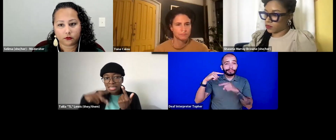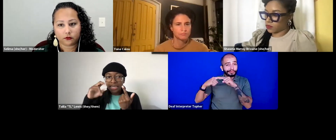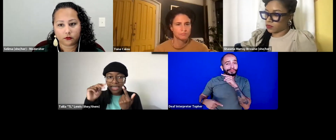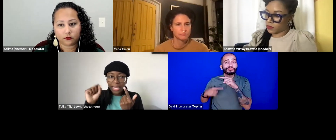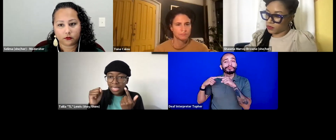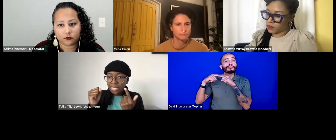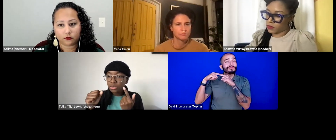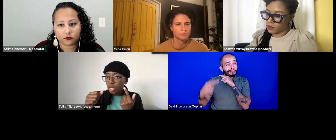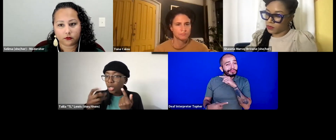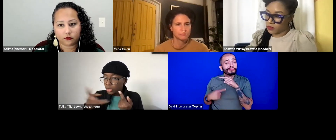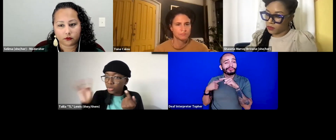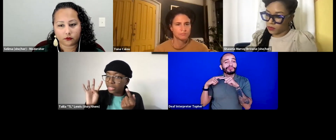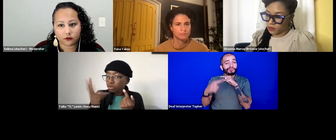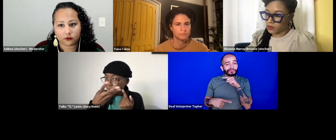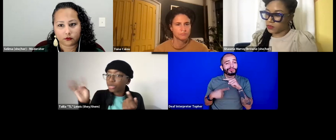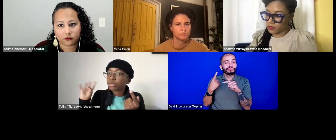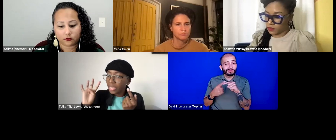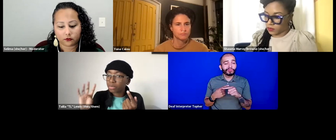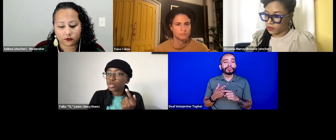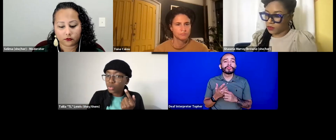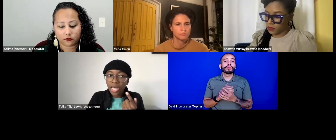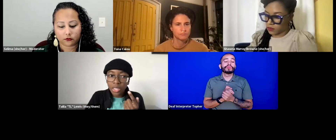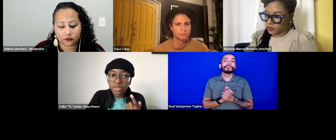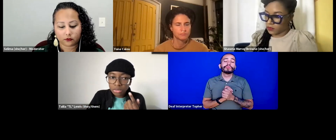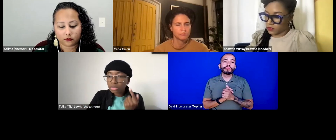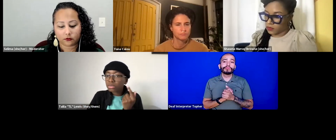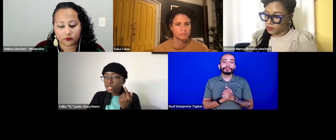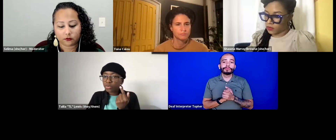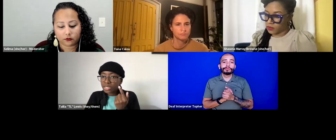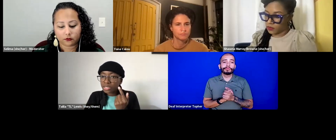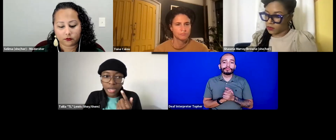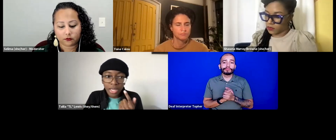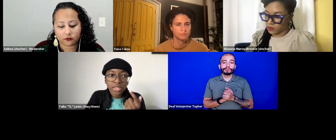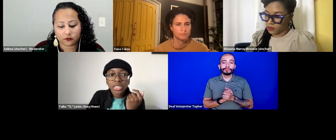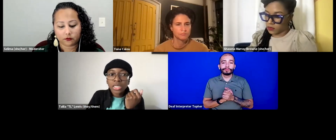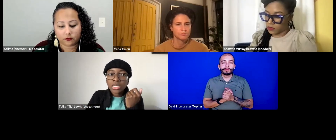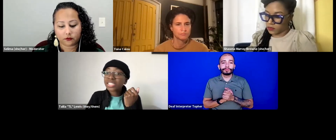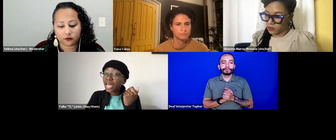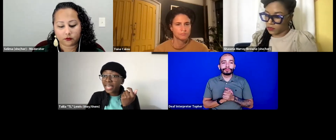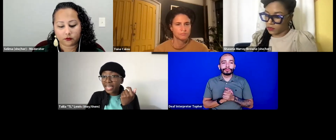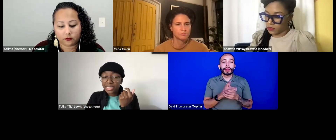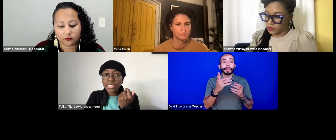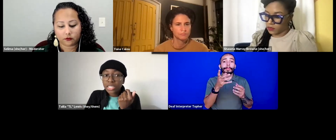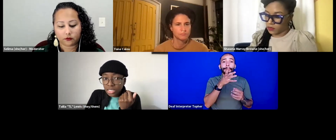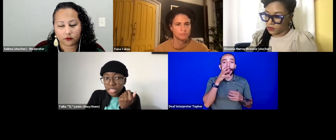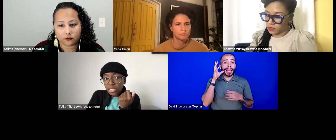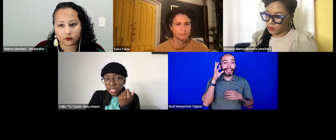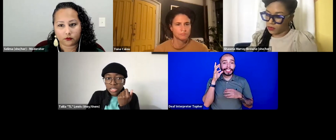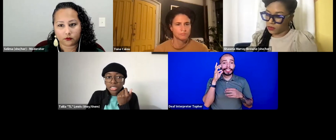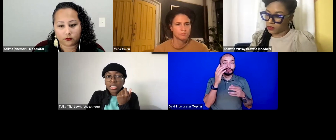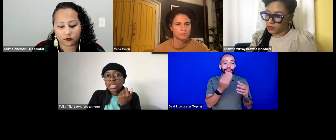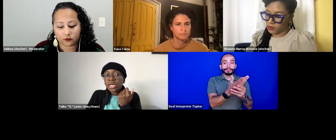pens, P-E-N-S, also like where animals were held, humans were held, stockades,